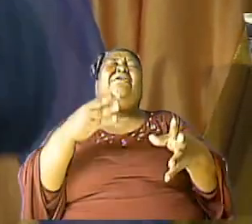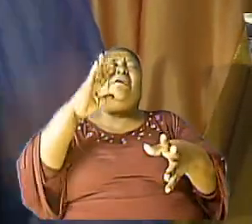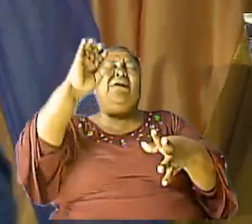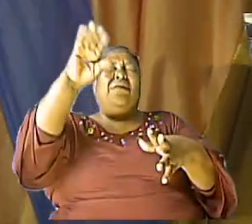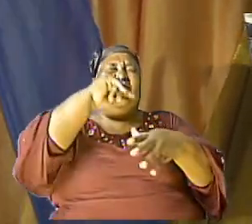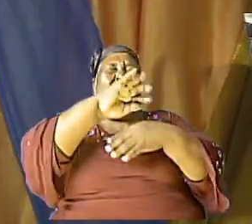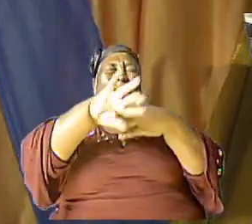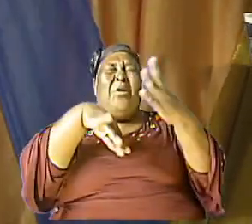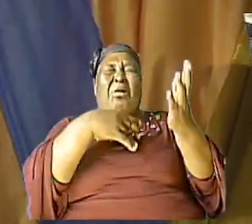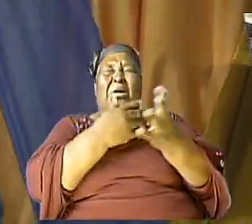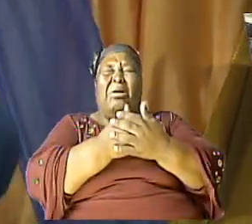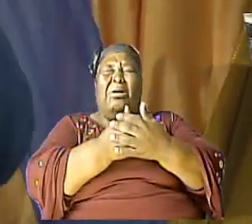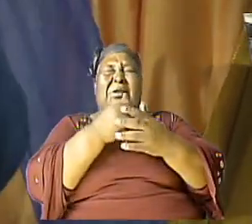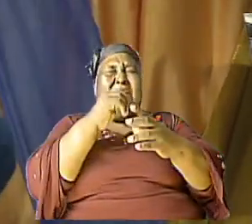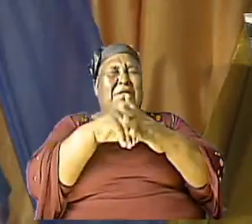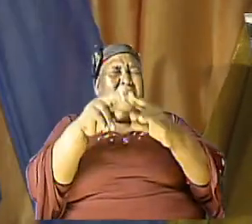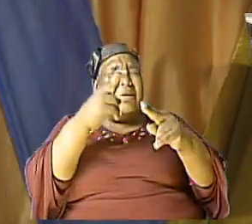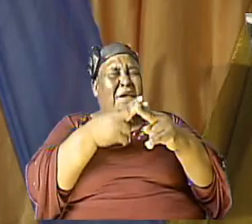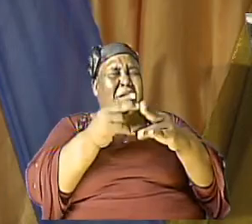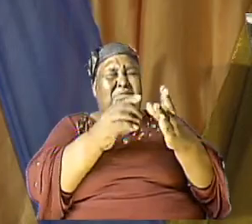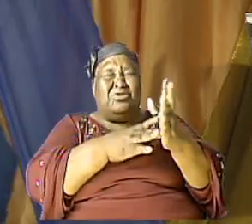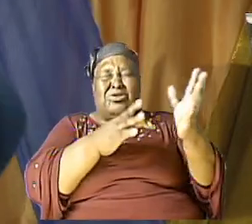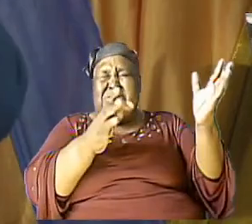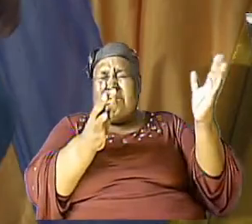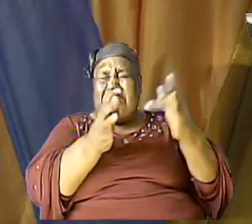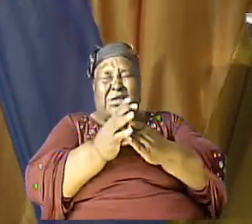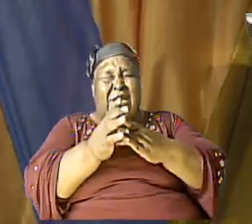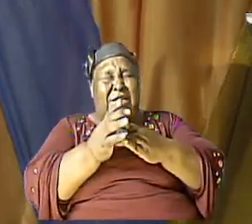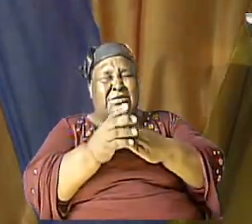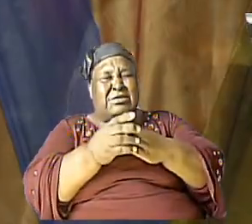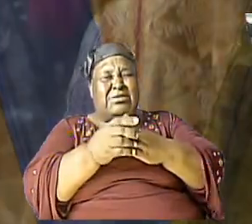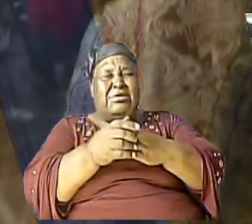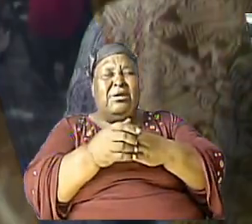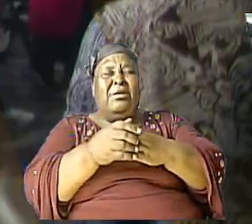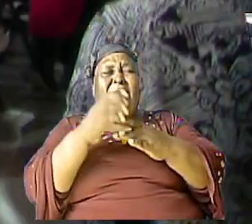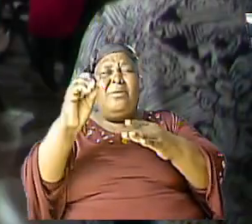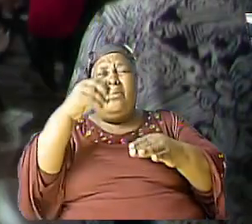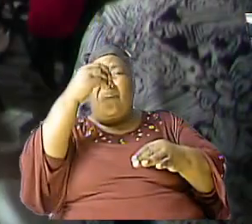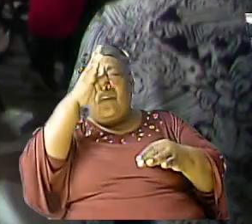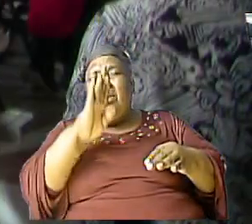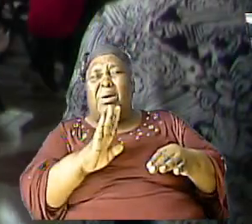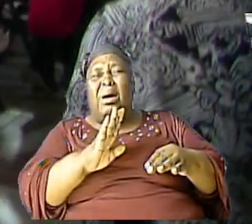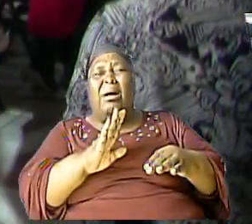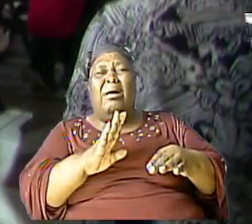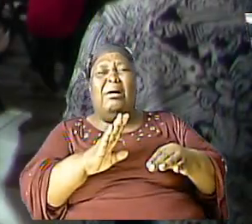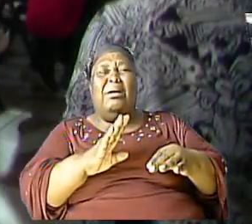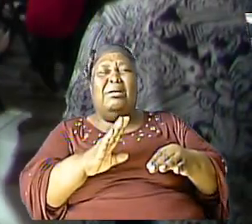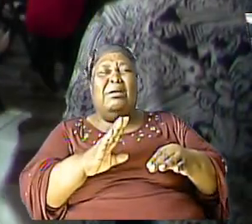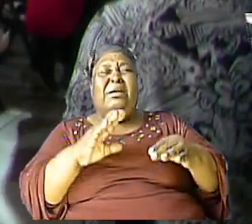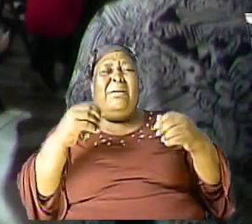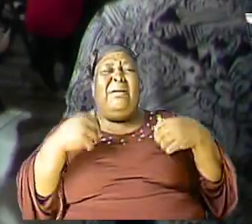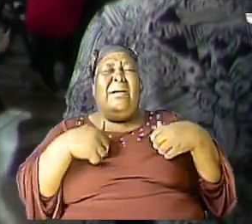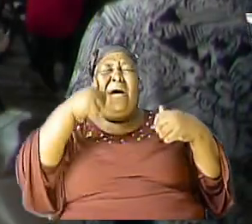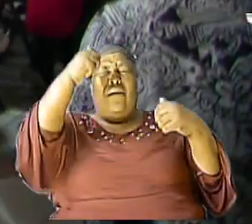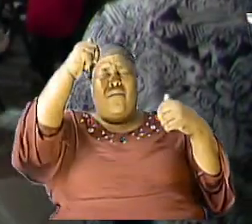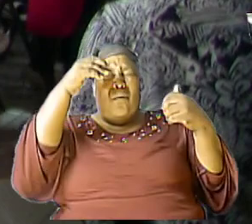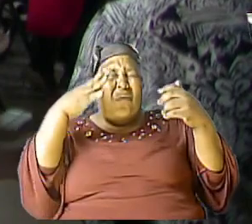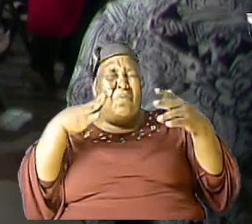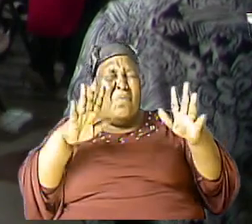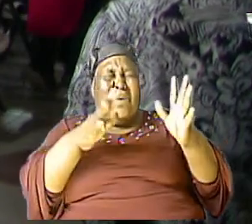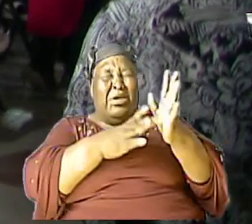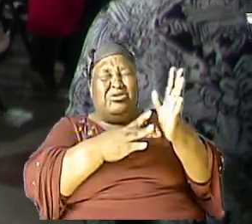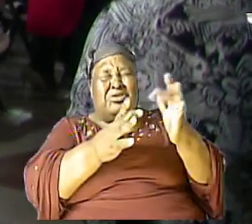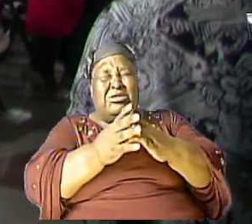the name of Jesus, raise them up, raise us up, that we will be strong in body,